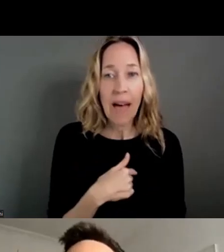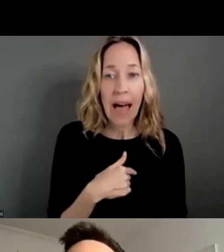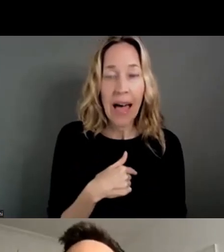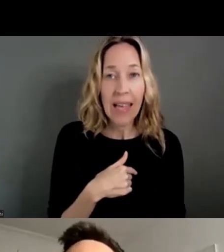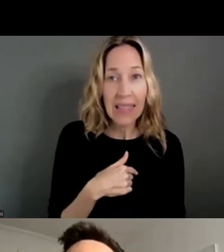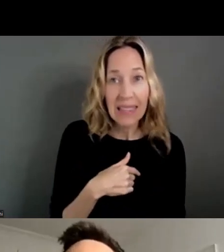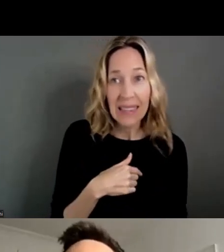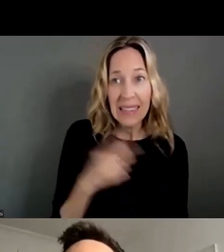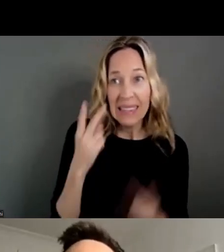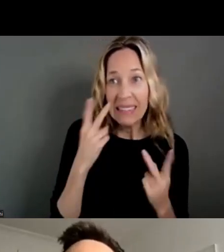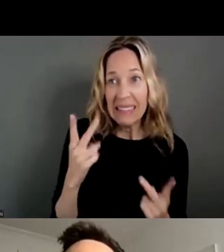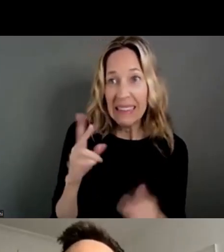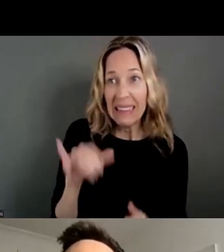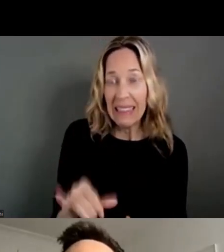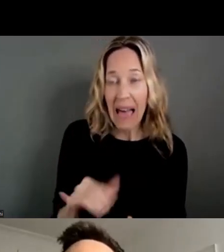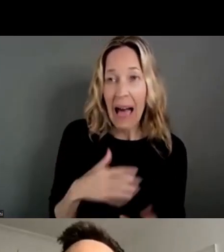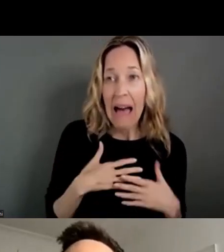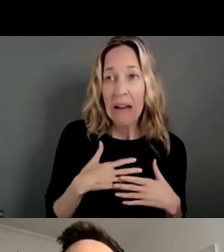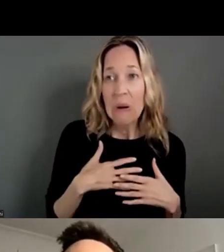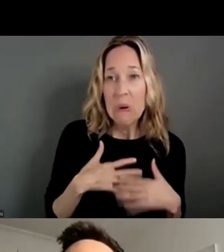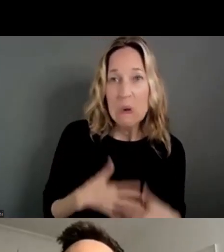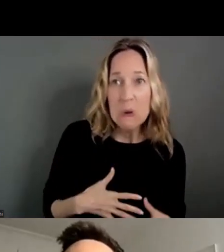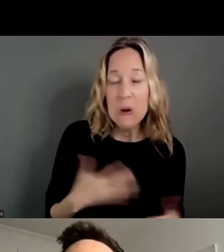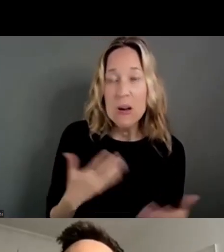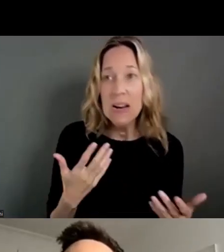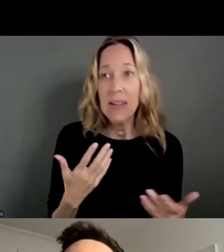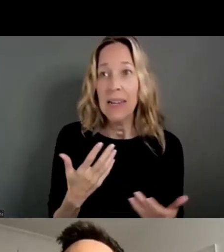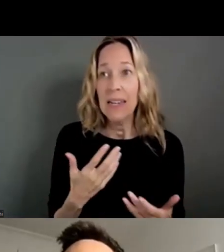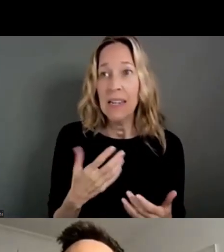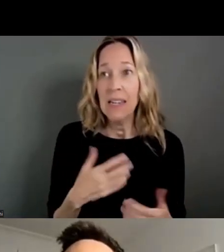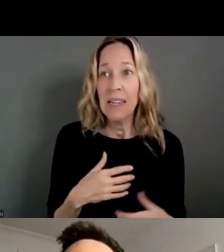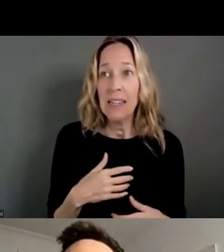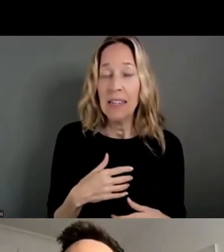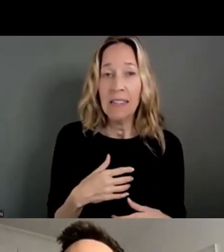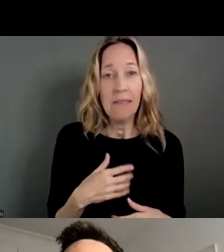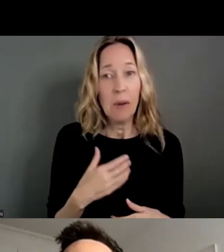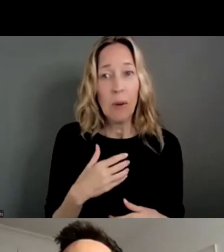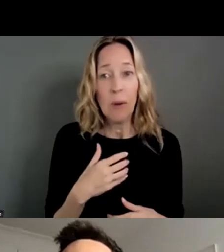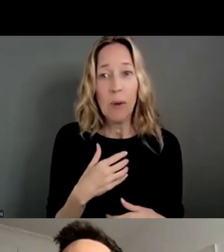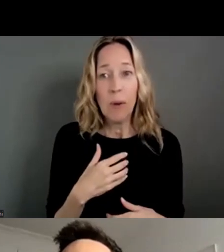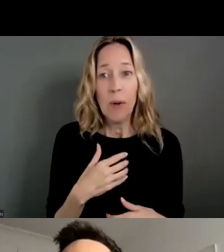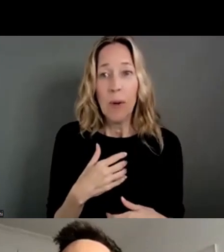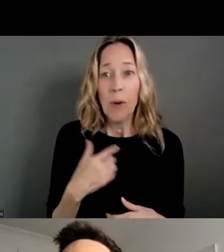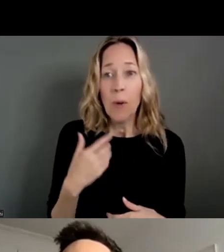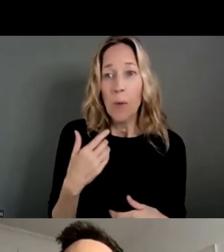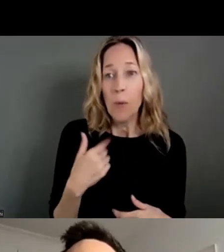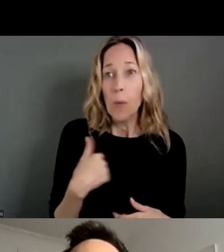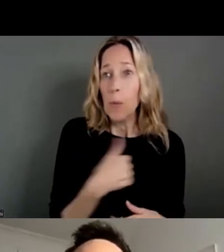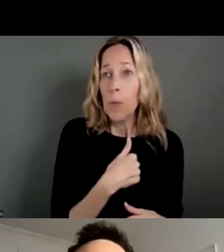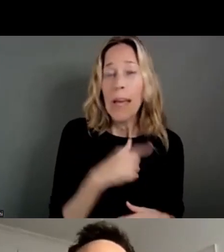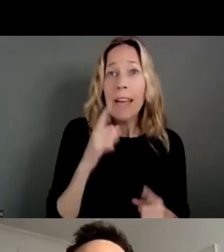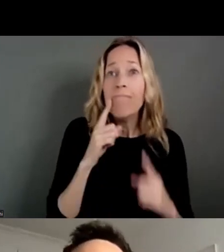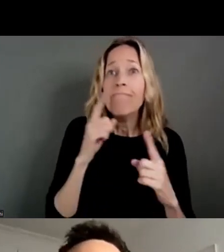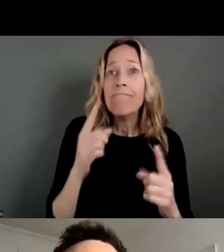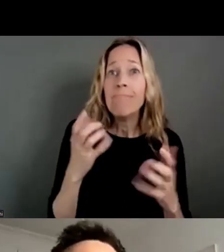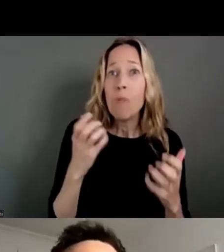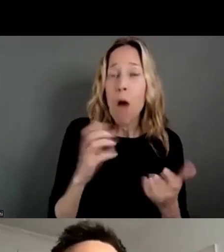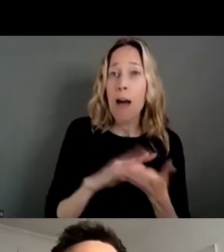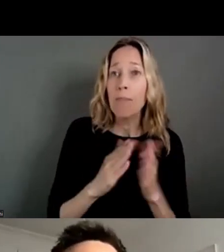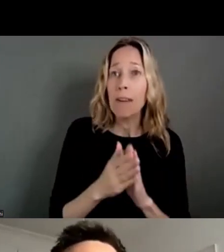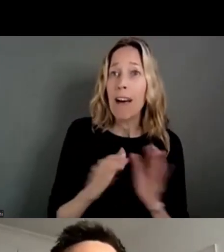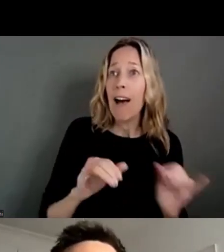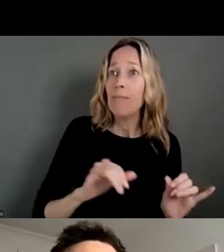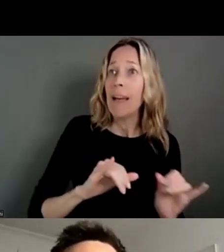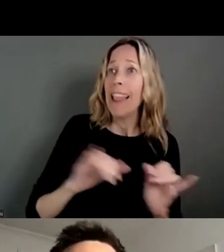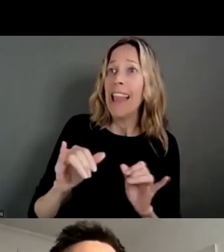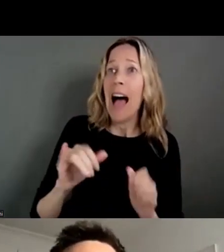because we all wish that there are people out there that we look up to, that we aspire to be, that are just kind of